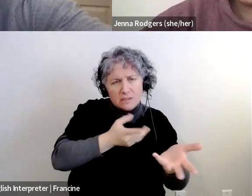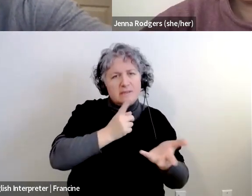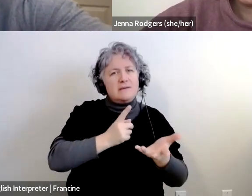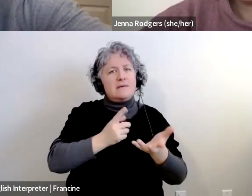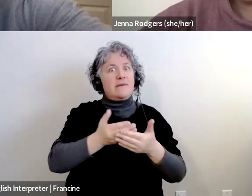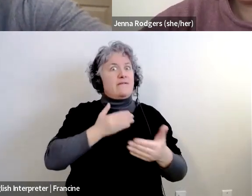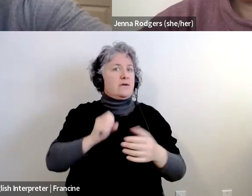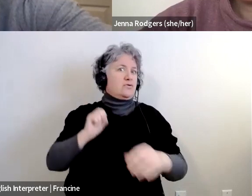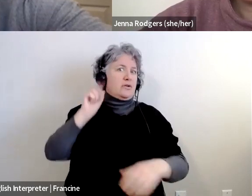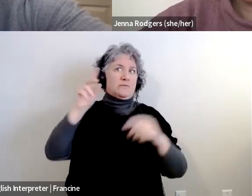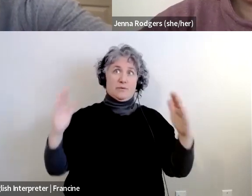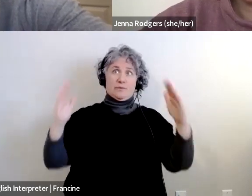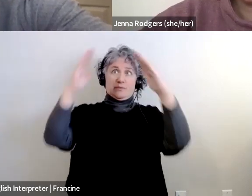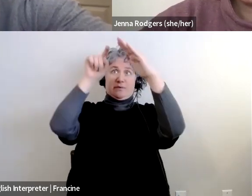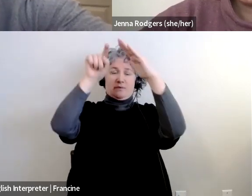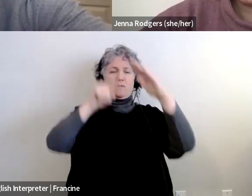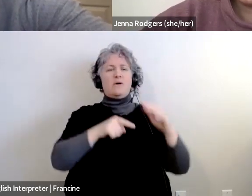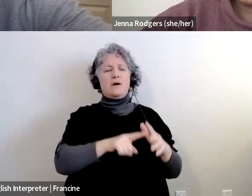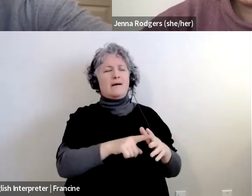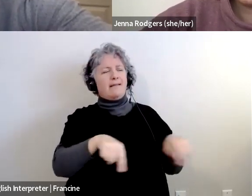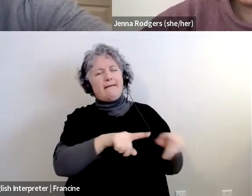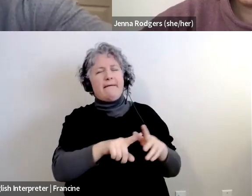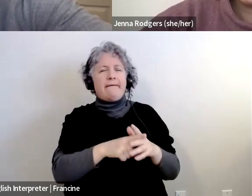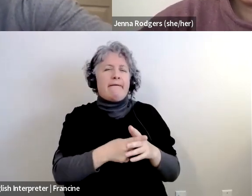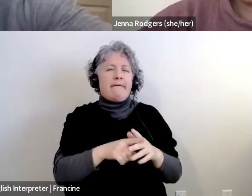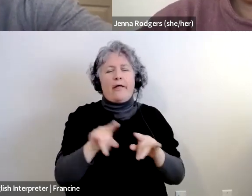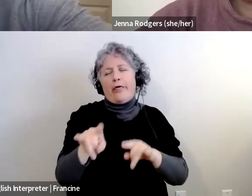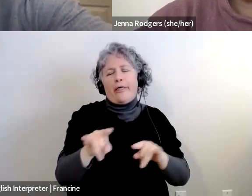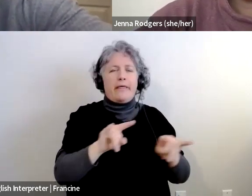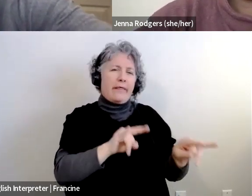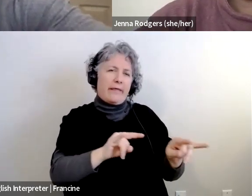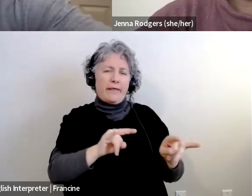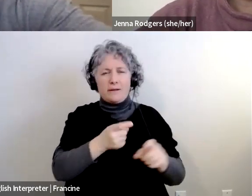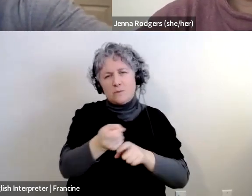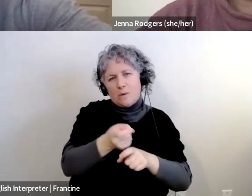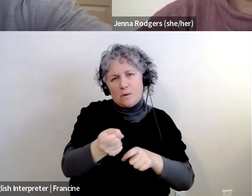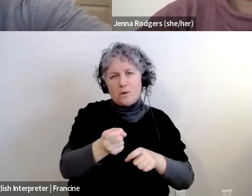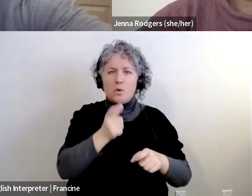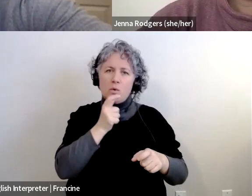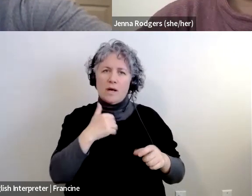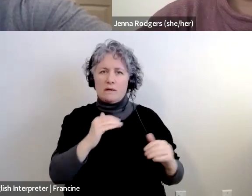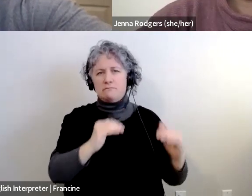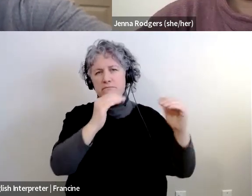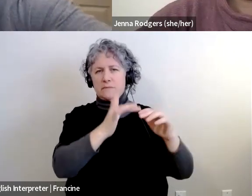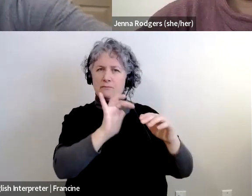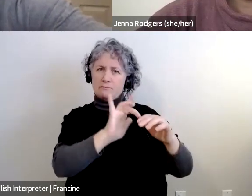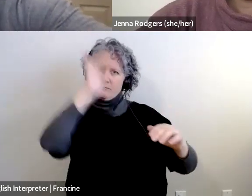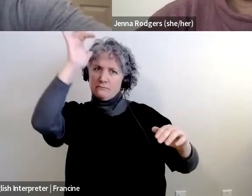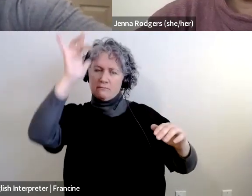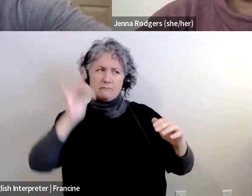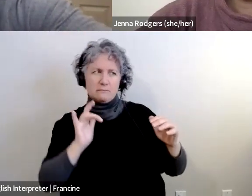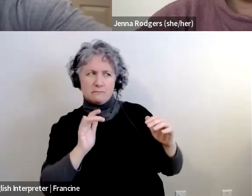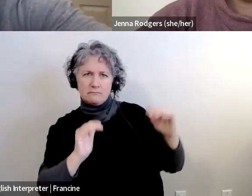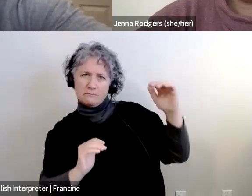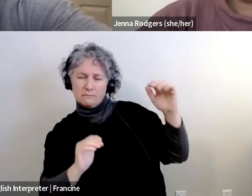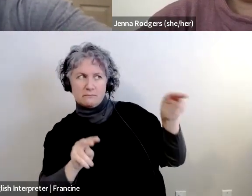incidents. So jokes they were making, and then how they would make fun of each other, who had status. So that